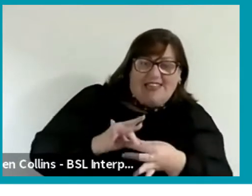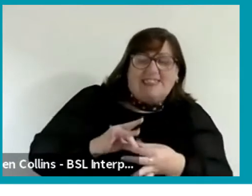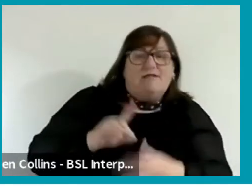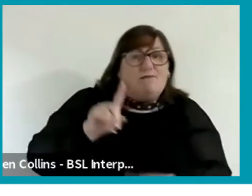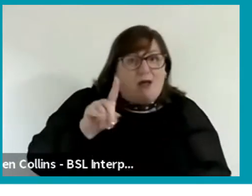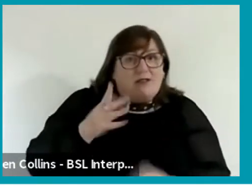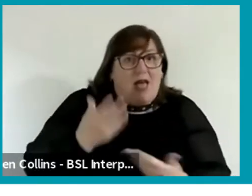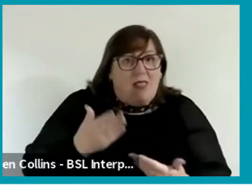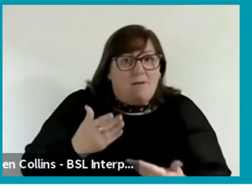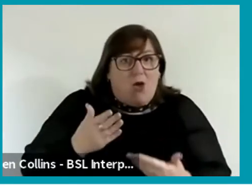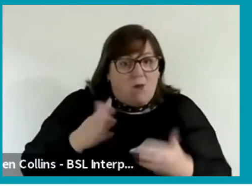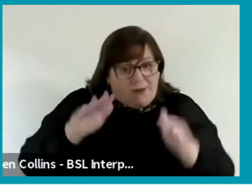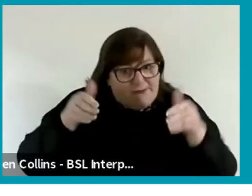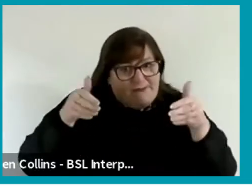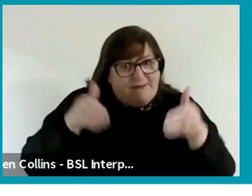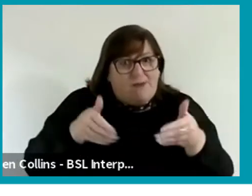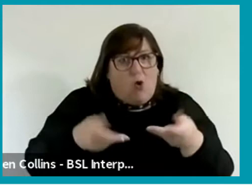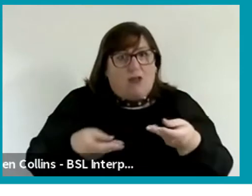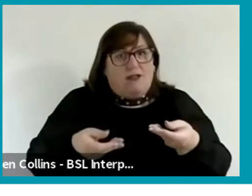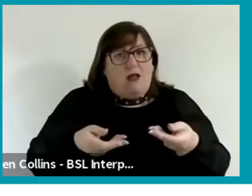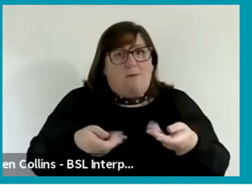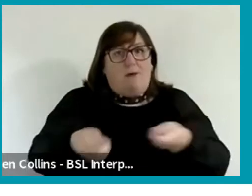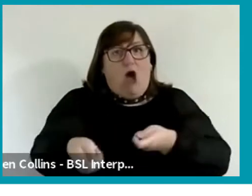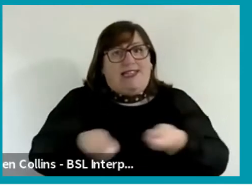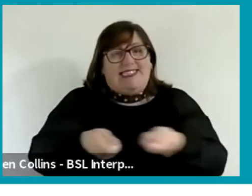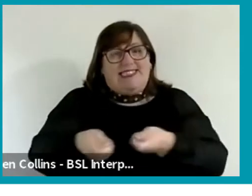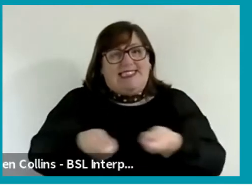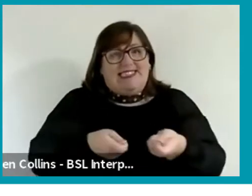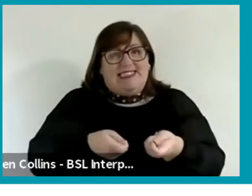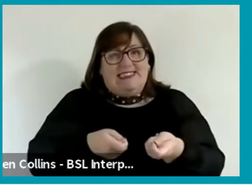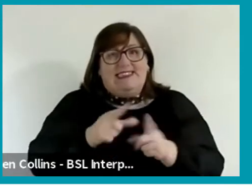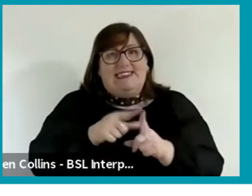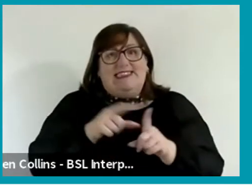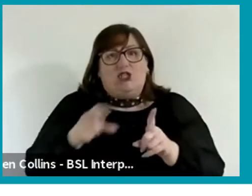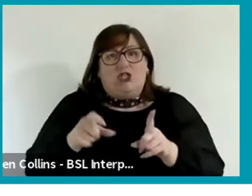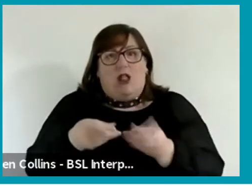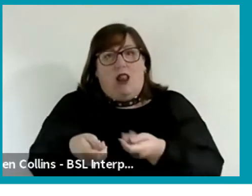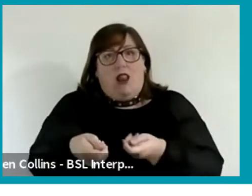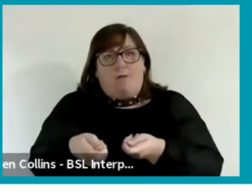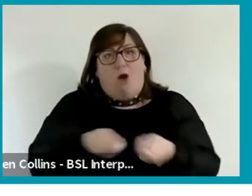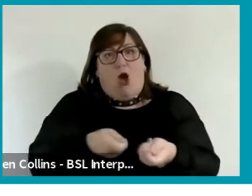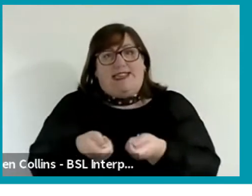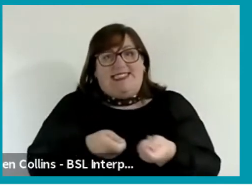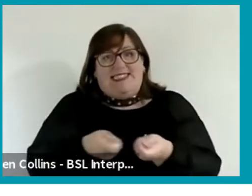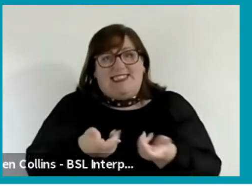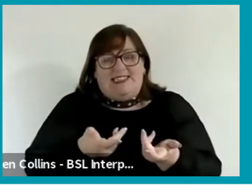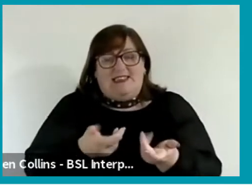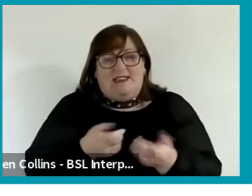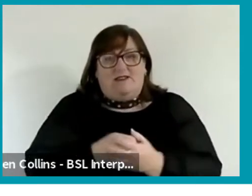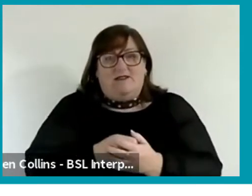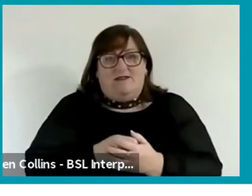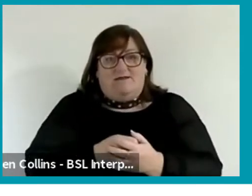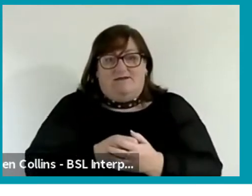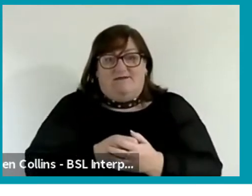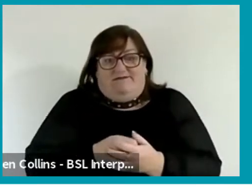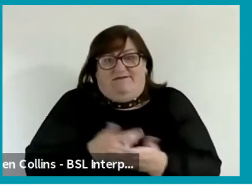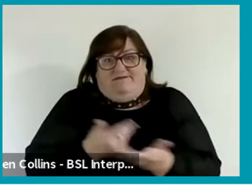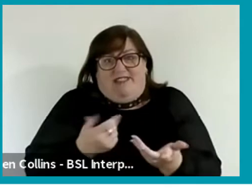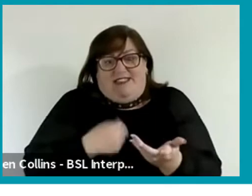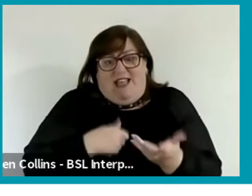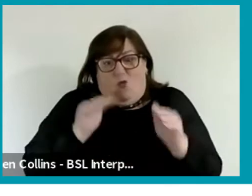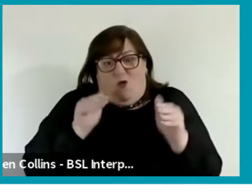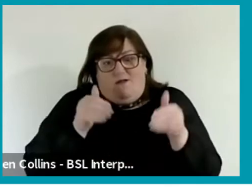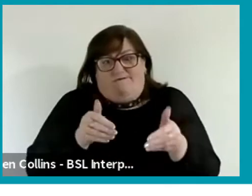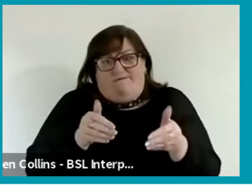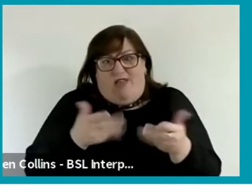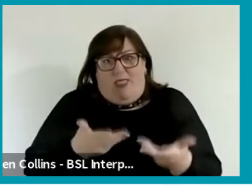at the moment is mainly marketing and digital marketing related. These are the areas that we recruit and focusing at the